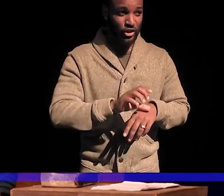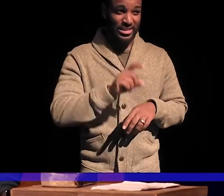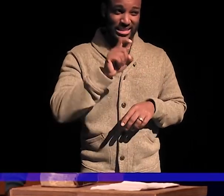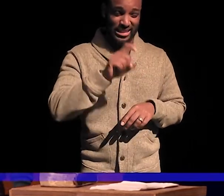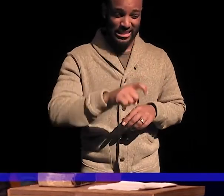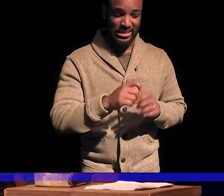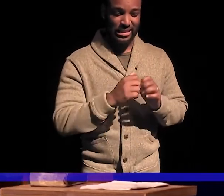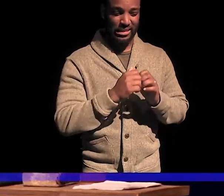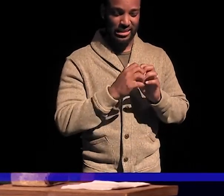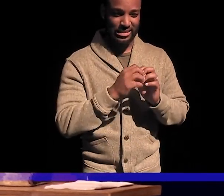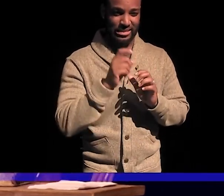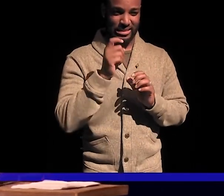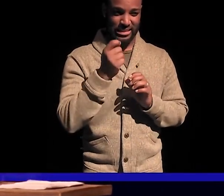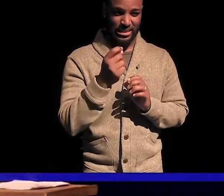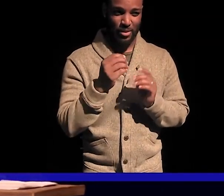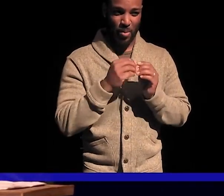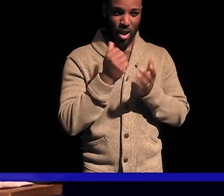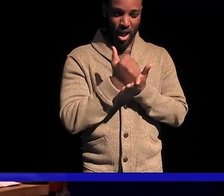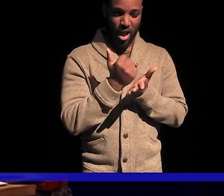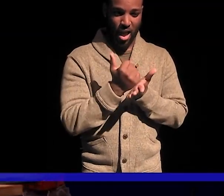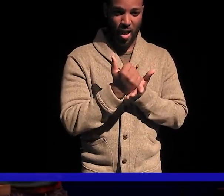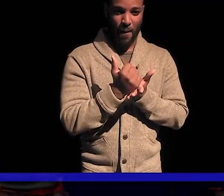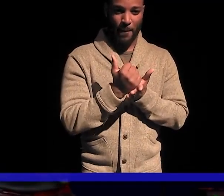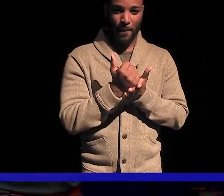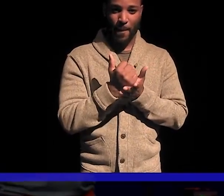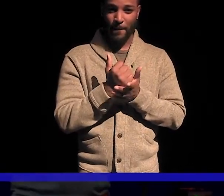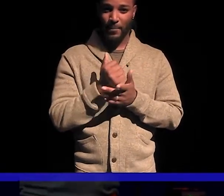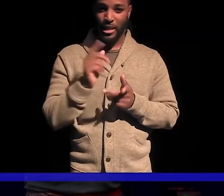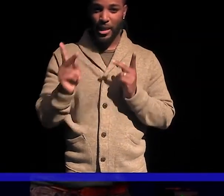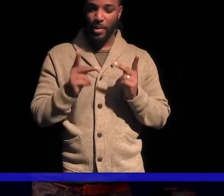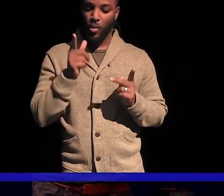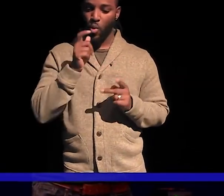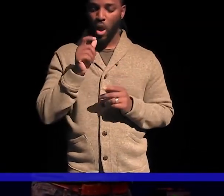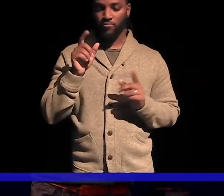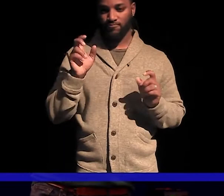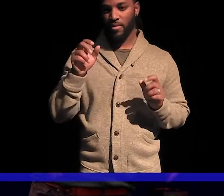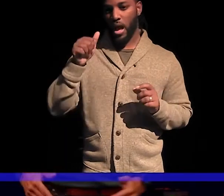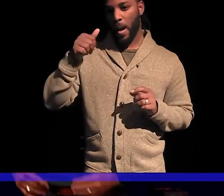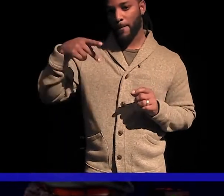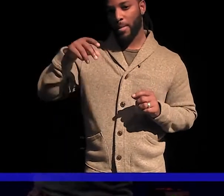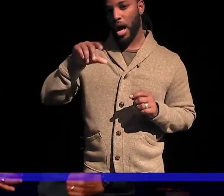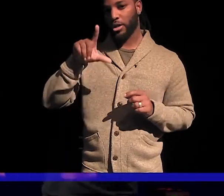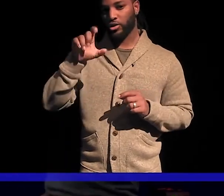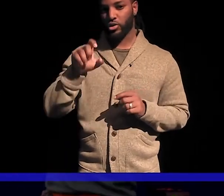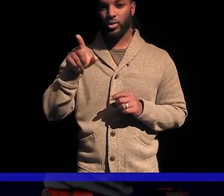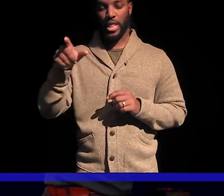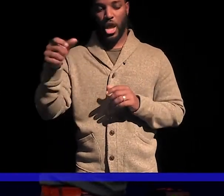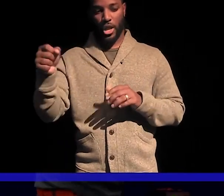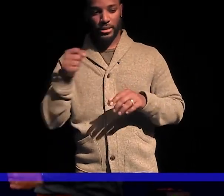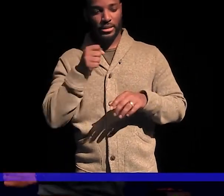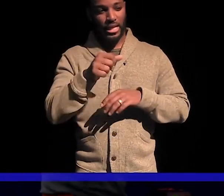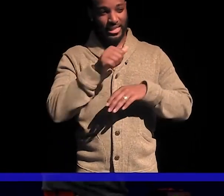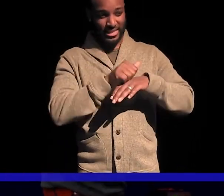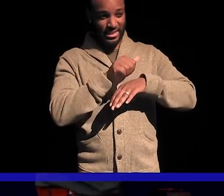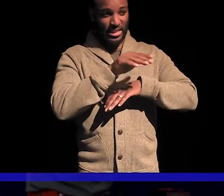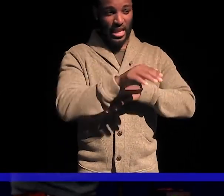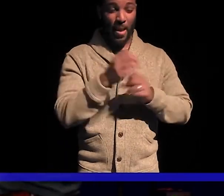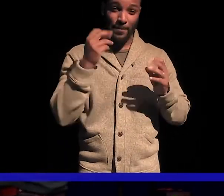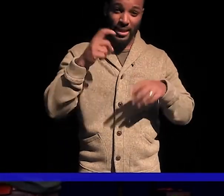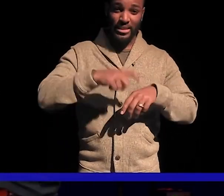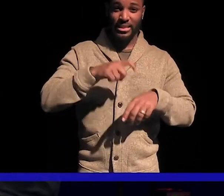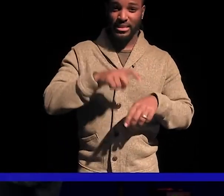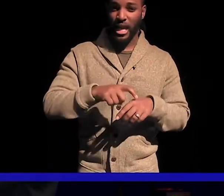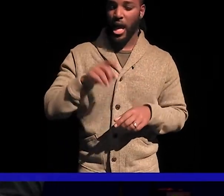currently. These are people that are apostles in that sense. They're sent out. Missionaries, many times,